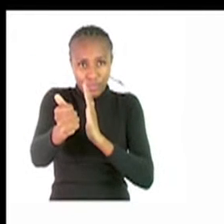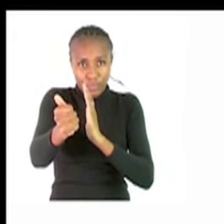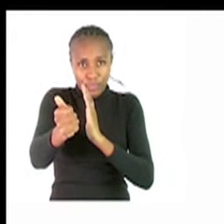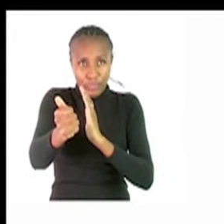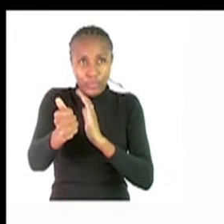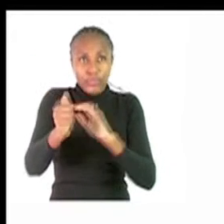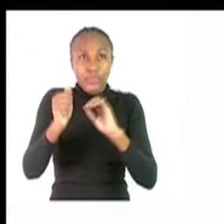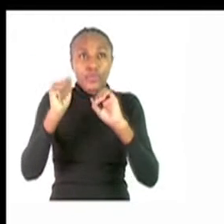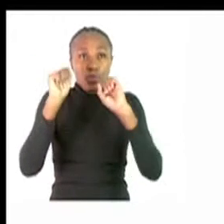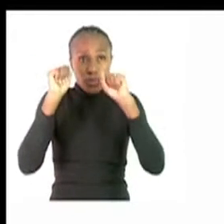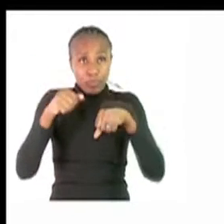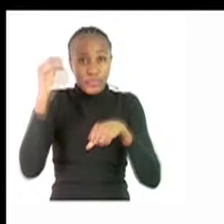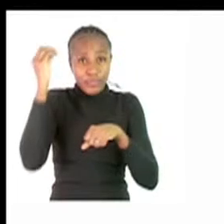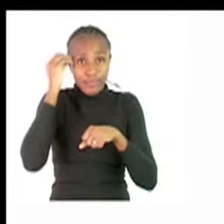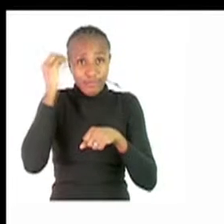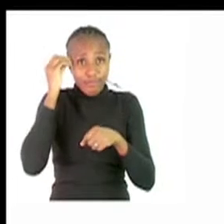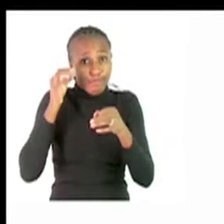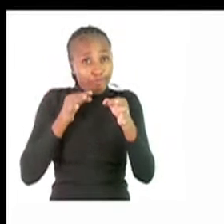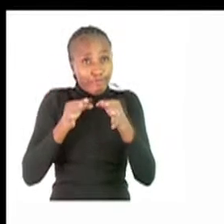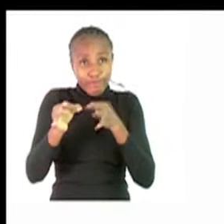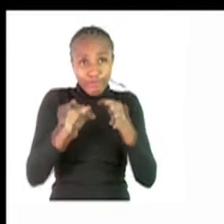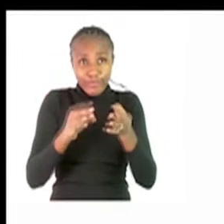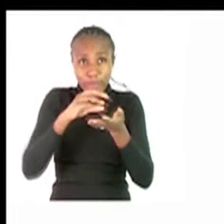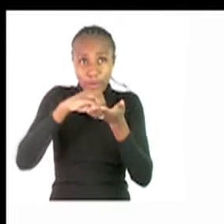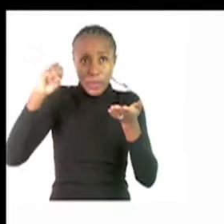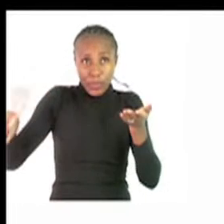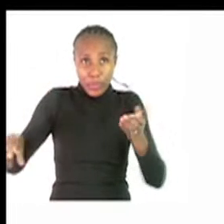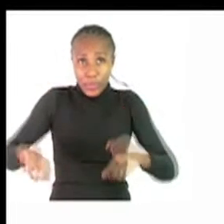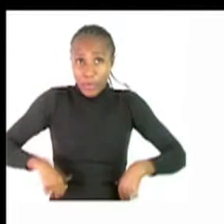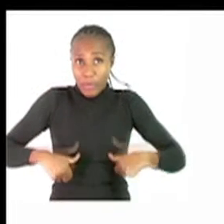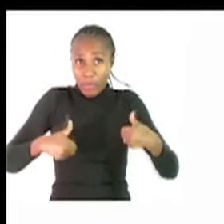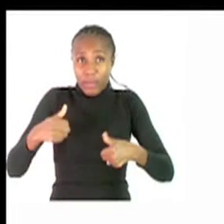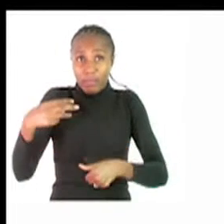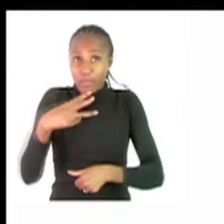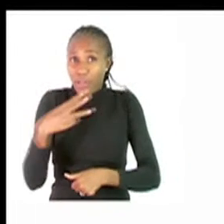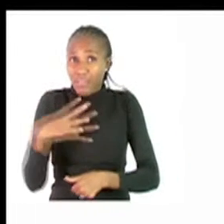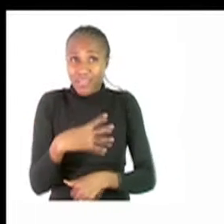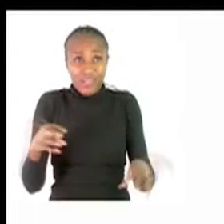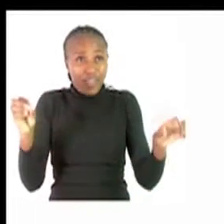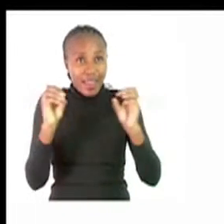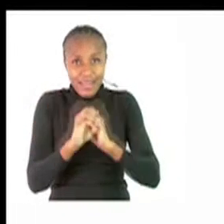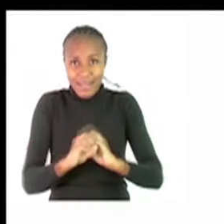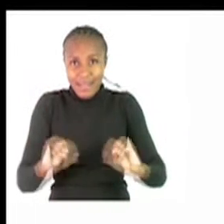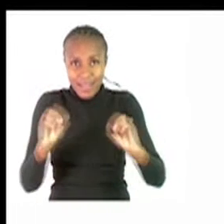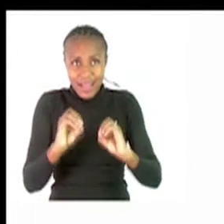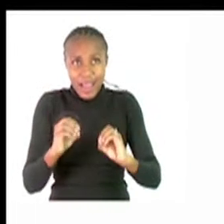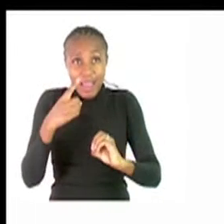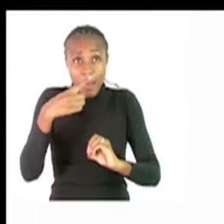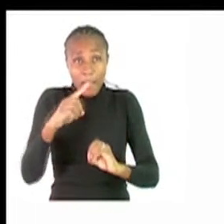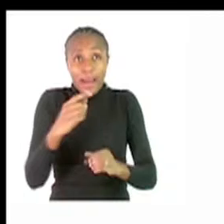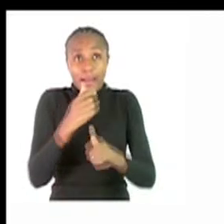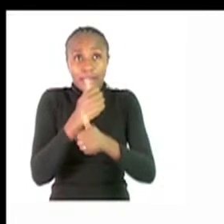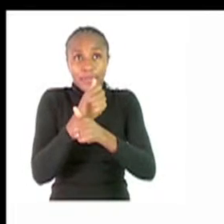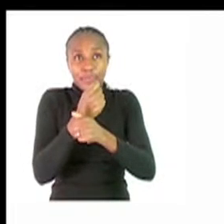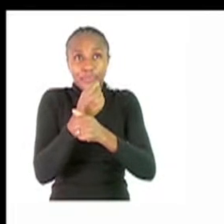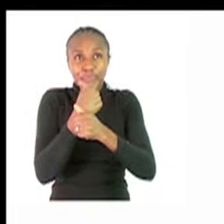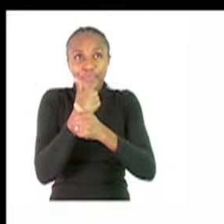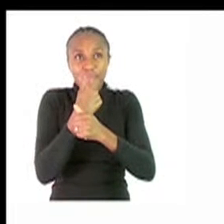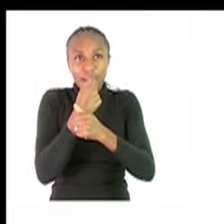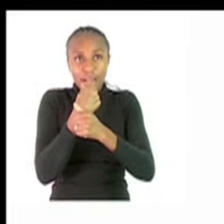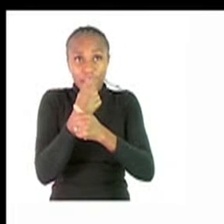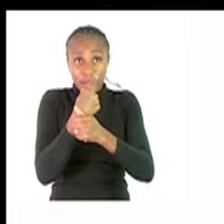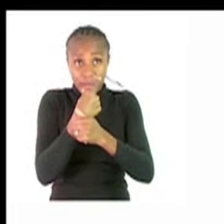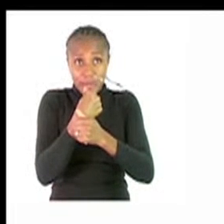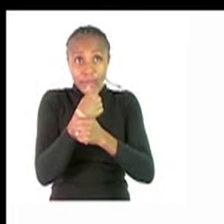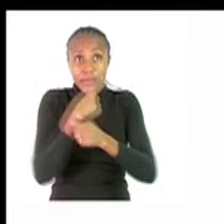able to explain that there is no cure yet for HIV/AIDS, but there are life-prolonging